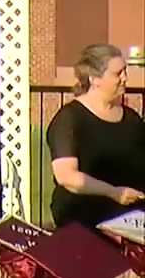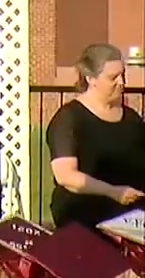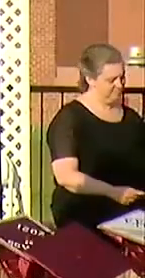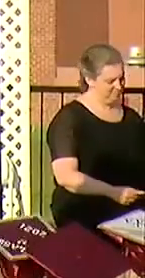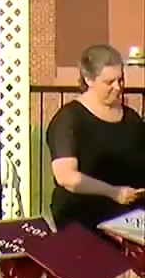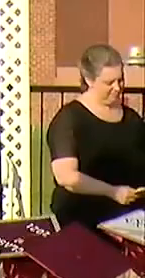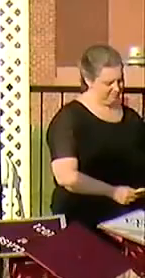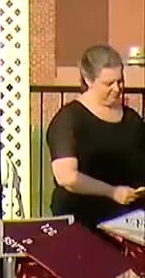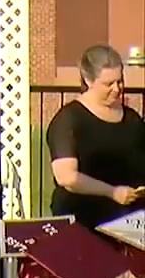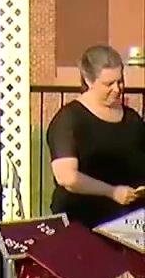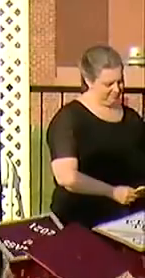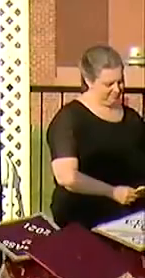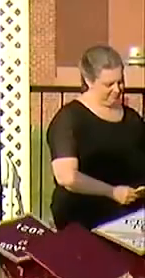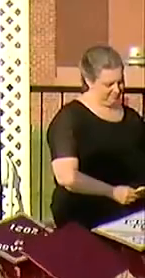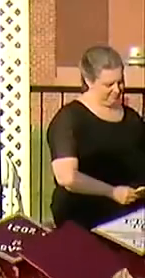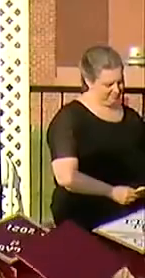Margaret Jane Briniger.